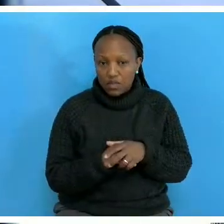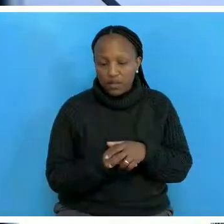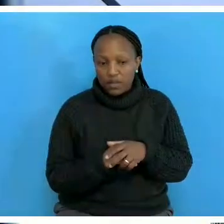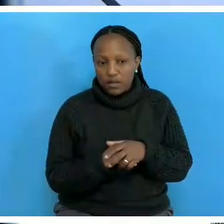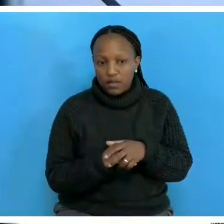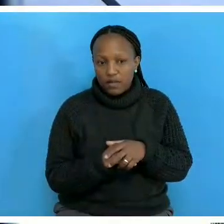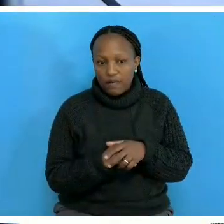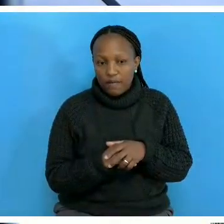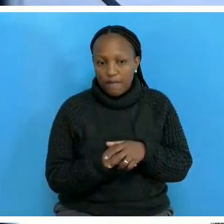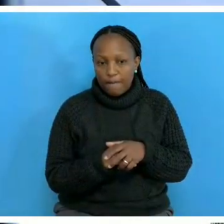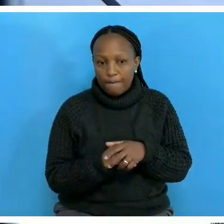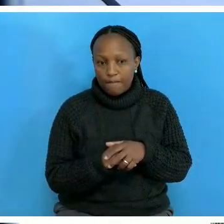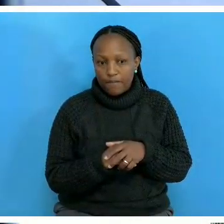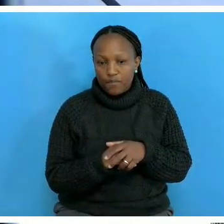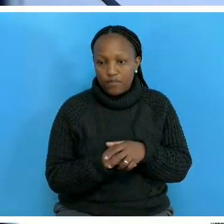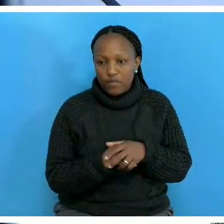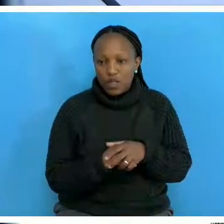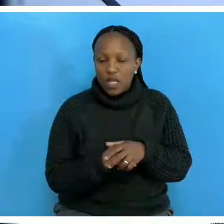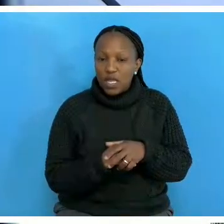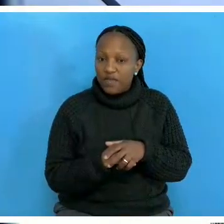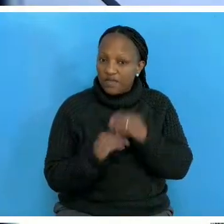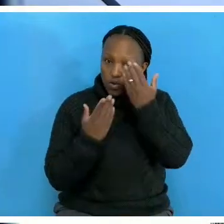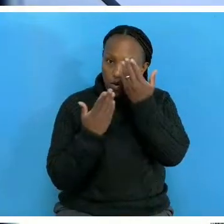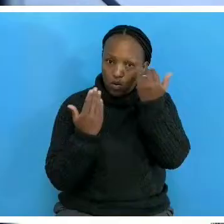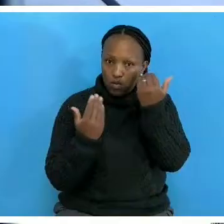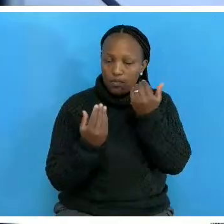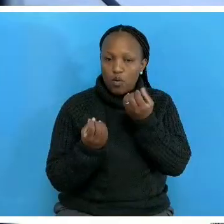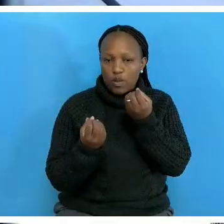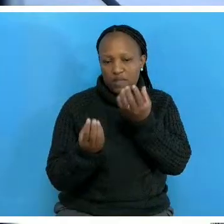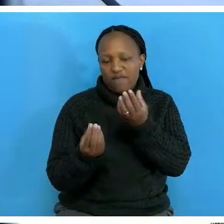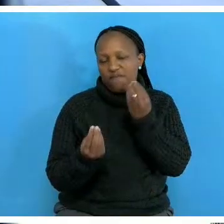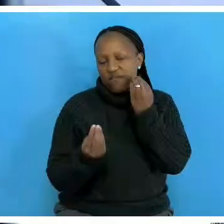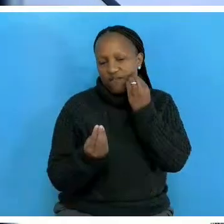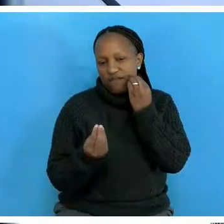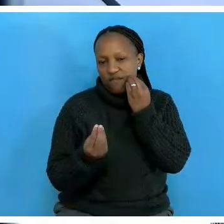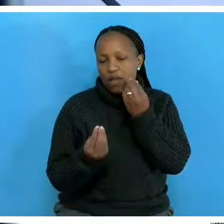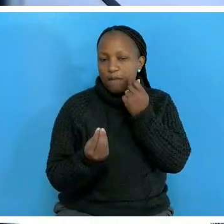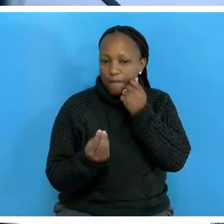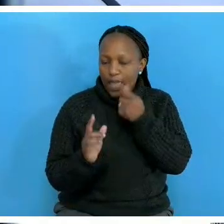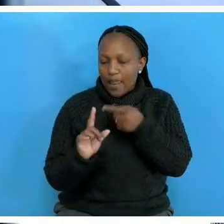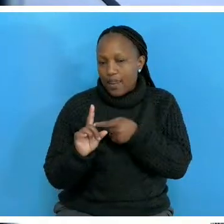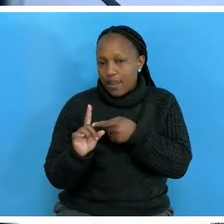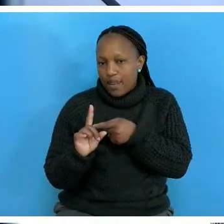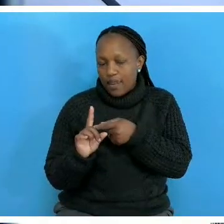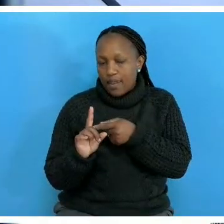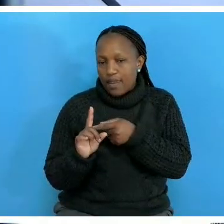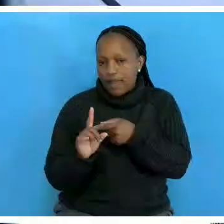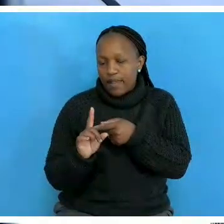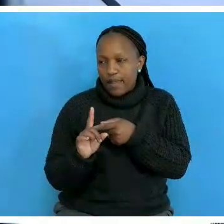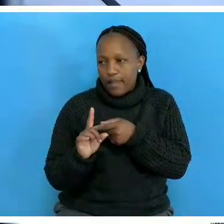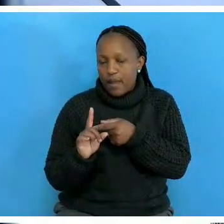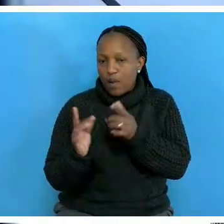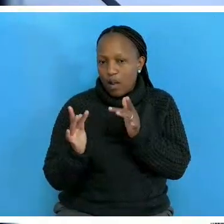And if not, I'll give you the details of the gentleman that